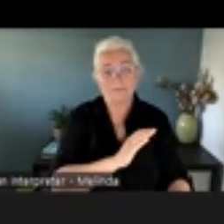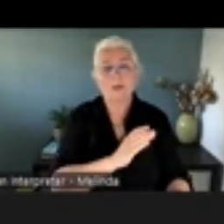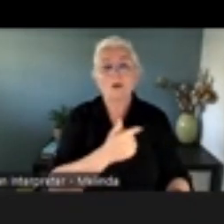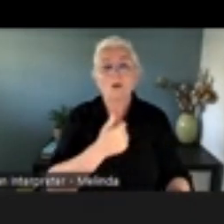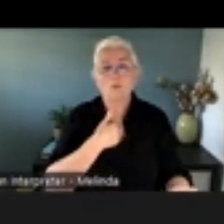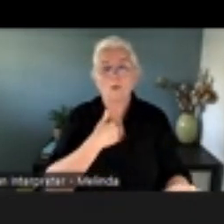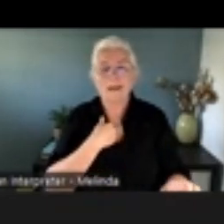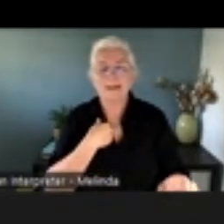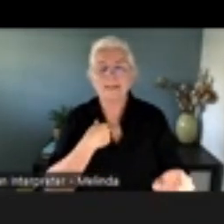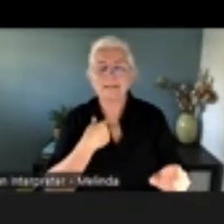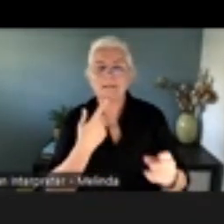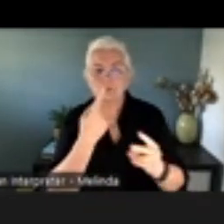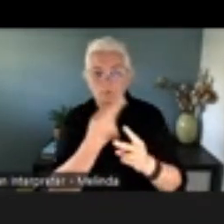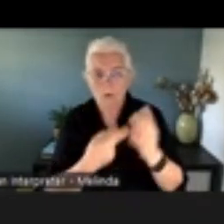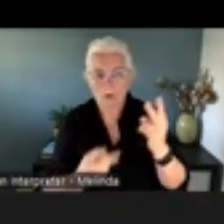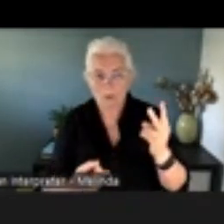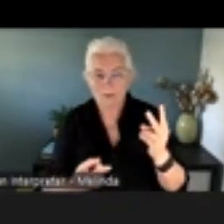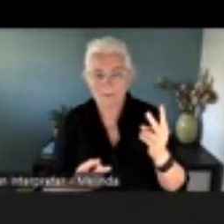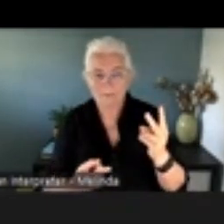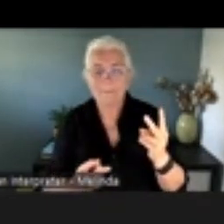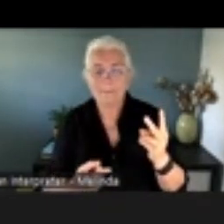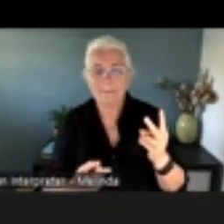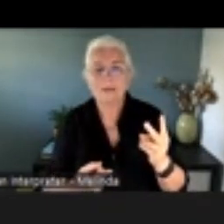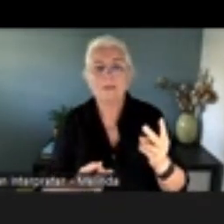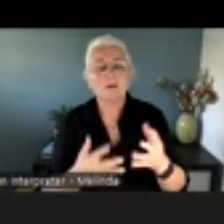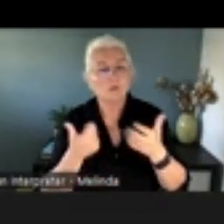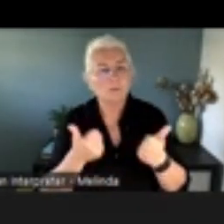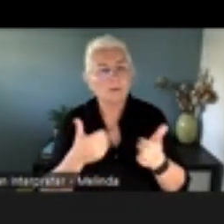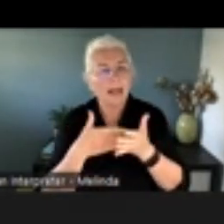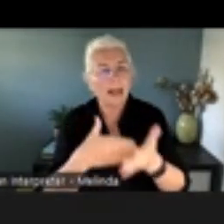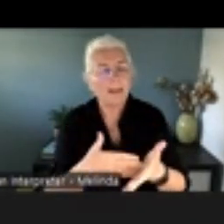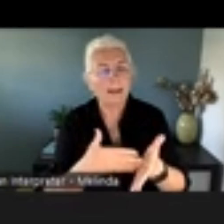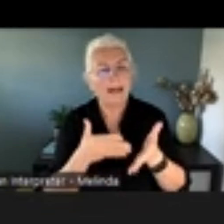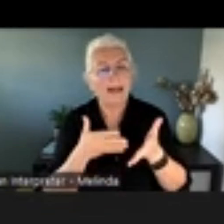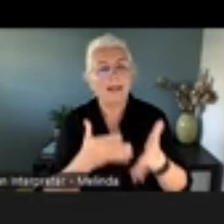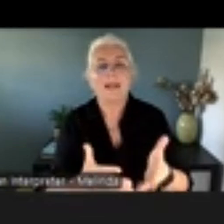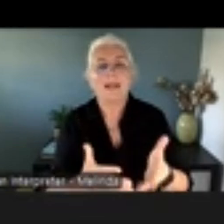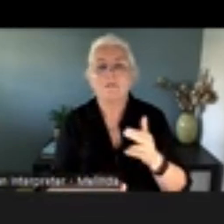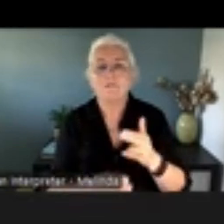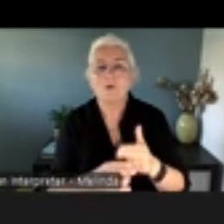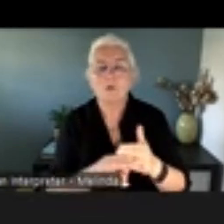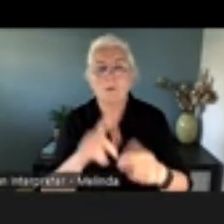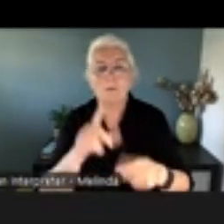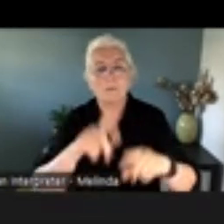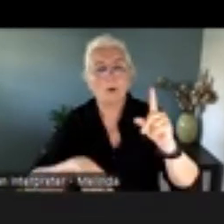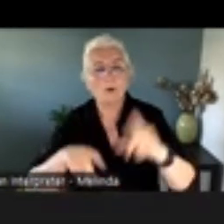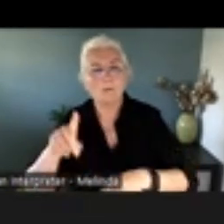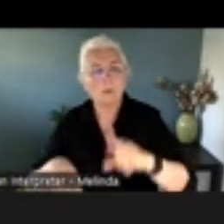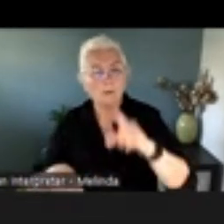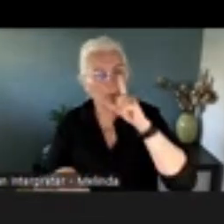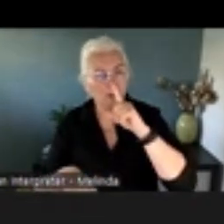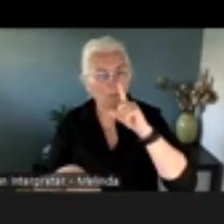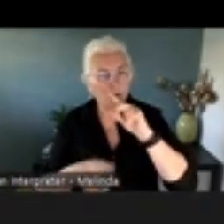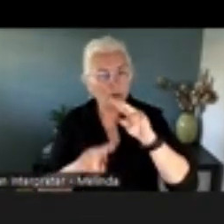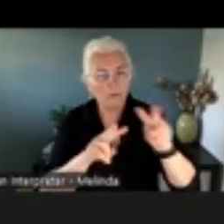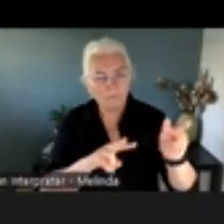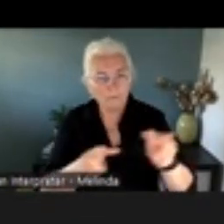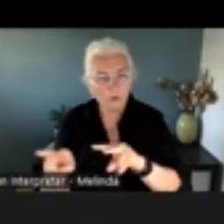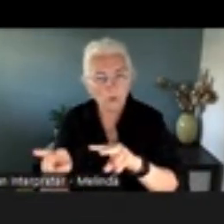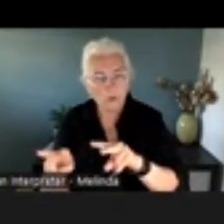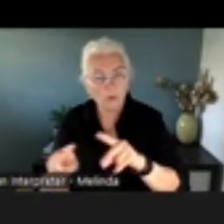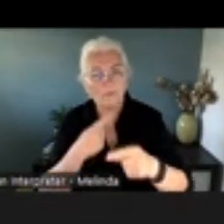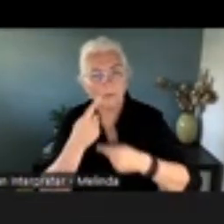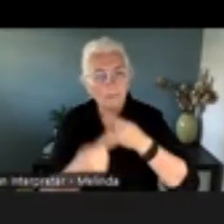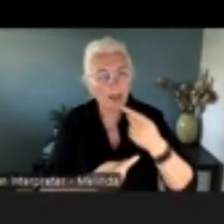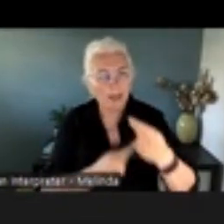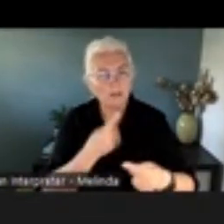did this and making this choice was really helpful because it allowed for multiple people to view the information in a